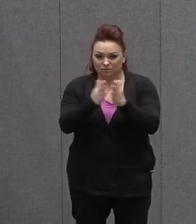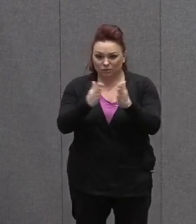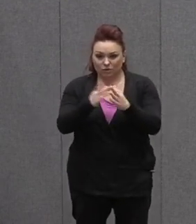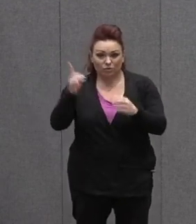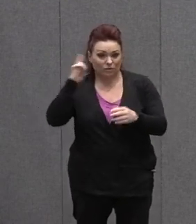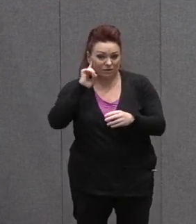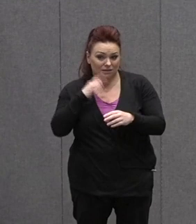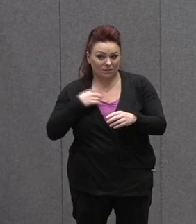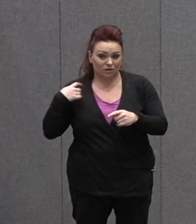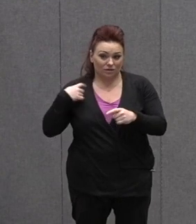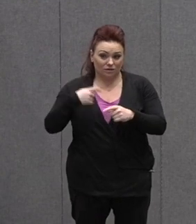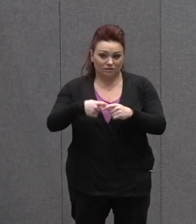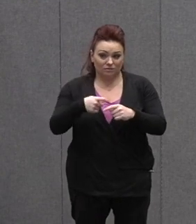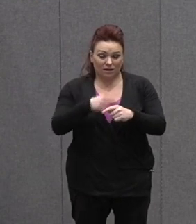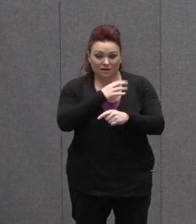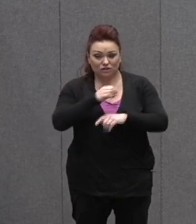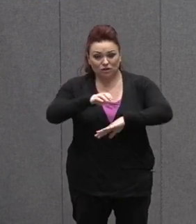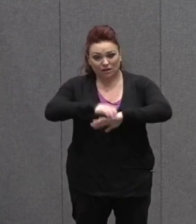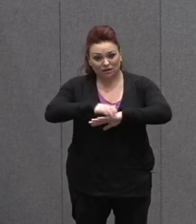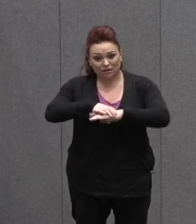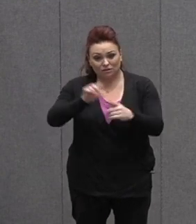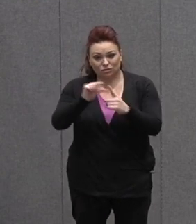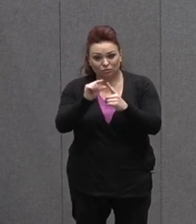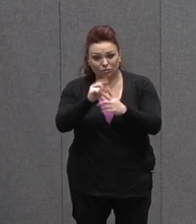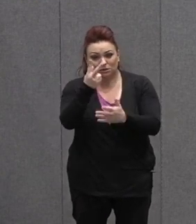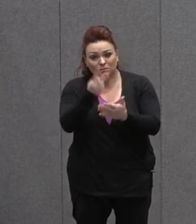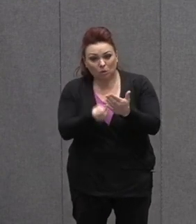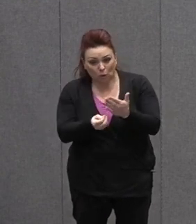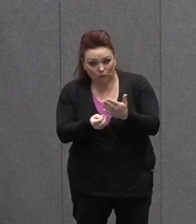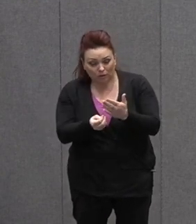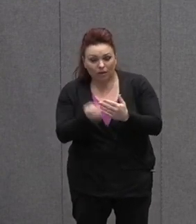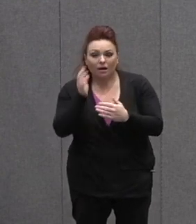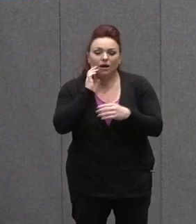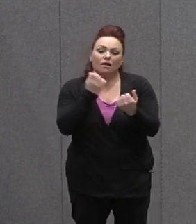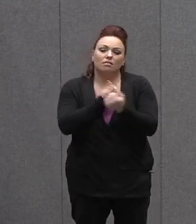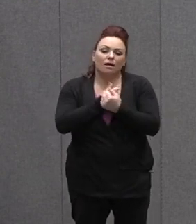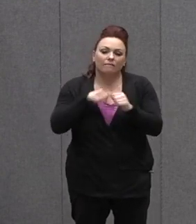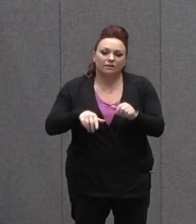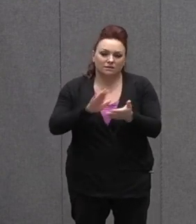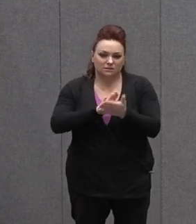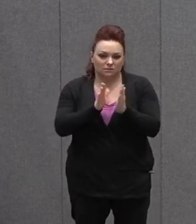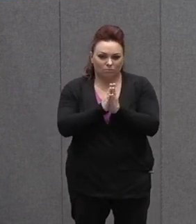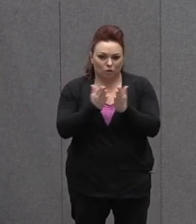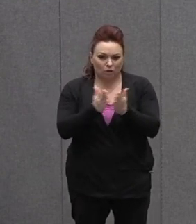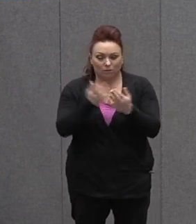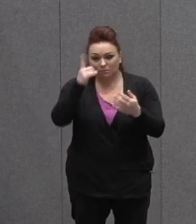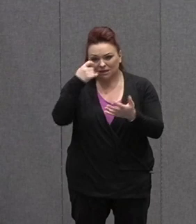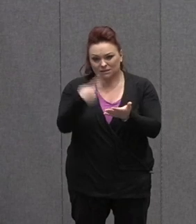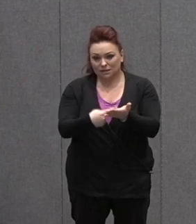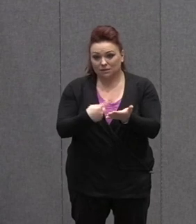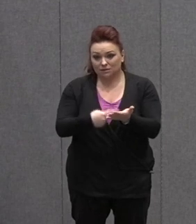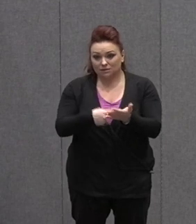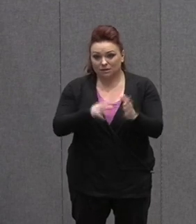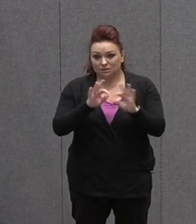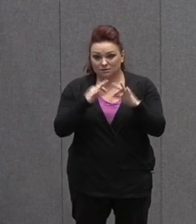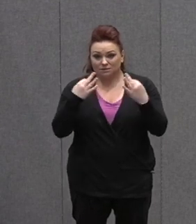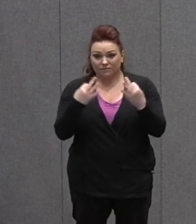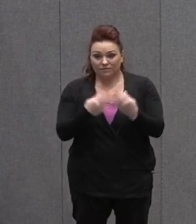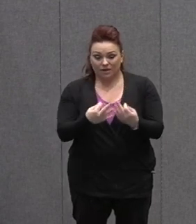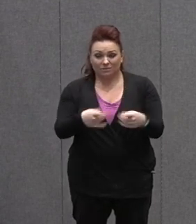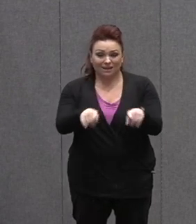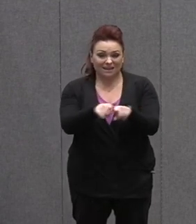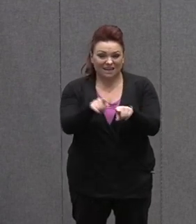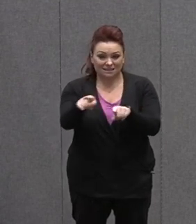both Spanish and English words. I also love this book because it talks about the family and as they